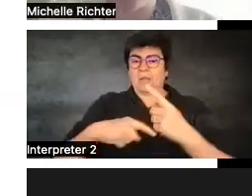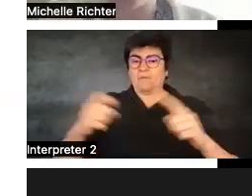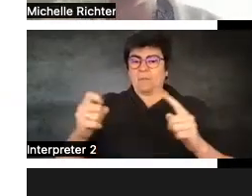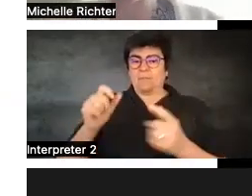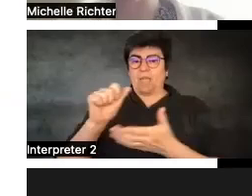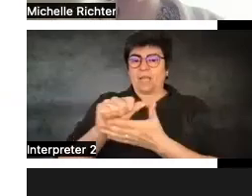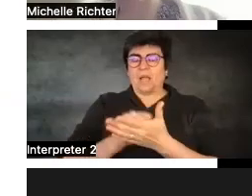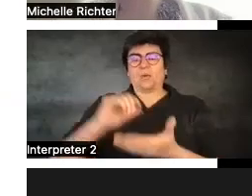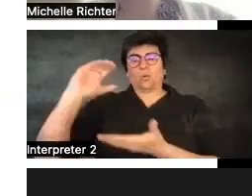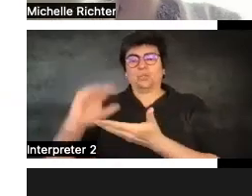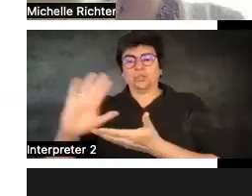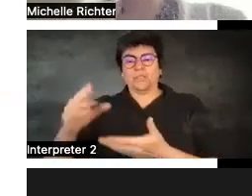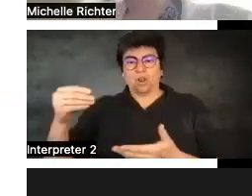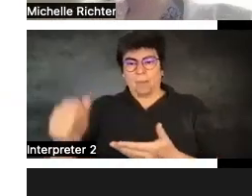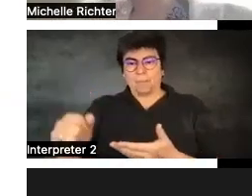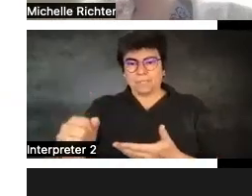their compensation.